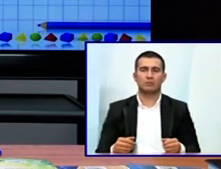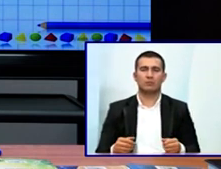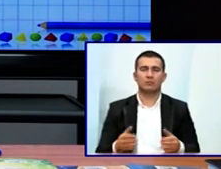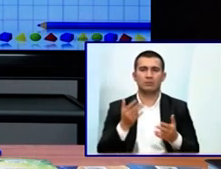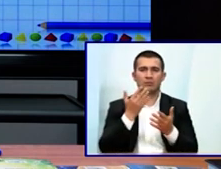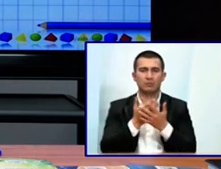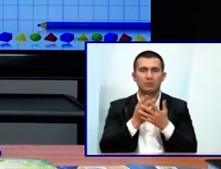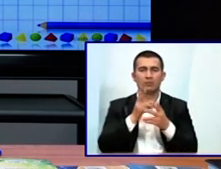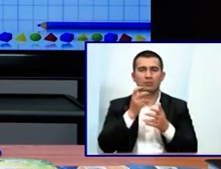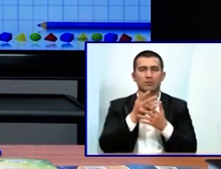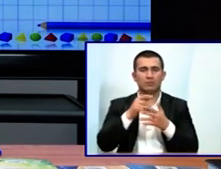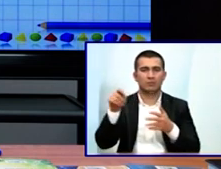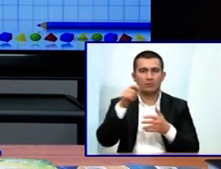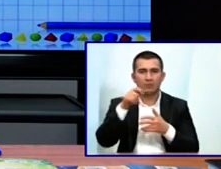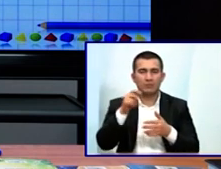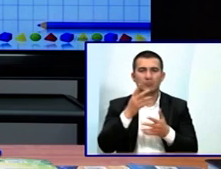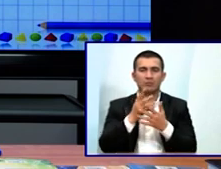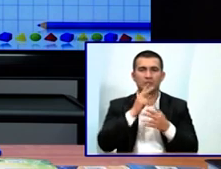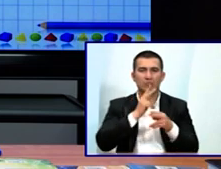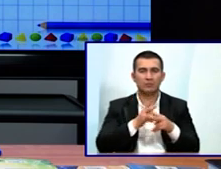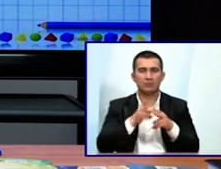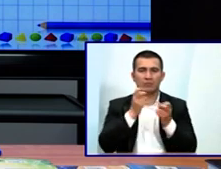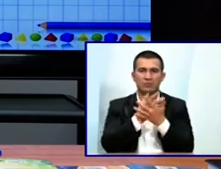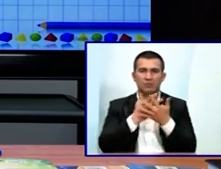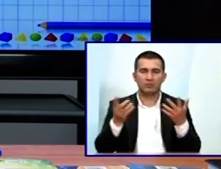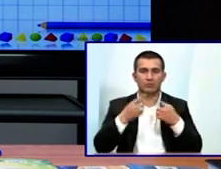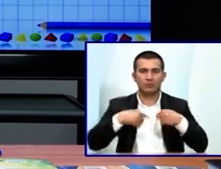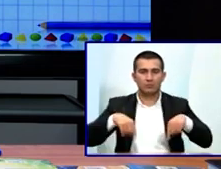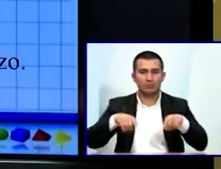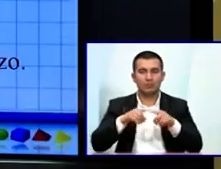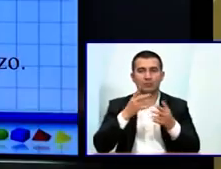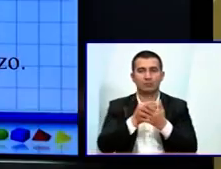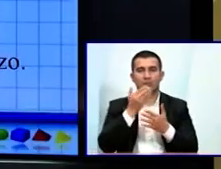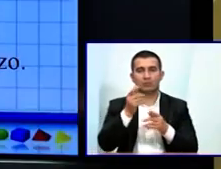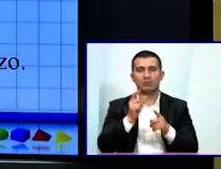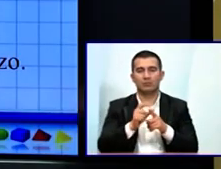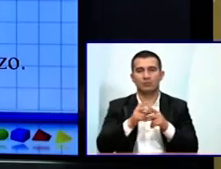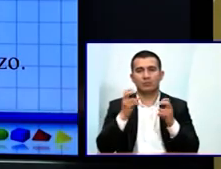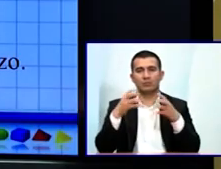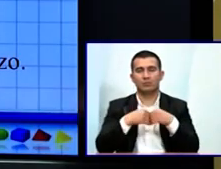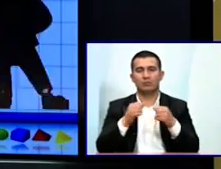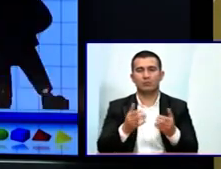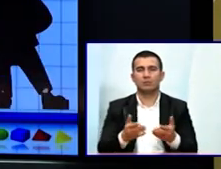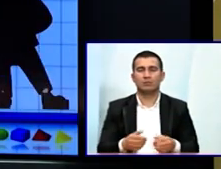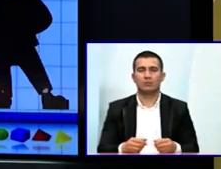qotishmadagi turli metallar ulushini tavsiflovchi doiraviy diagrammalar va hokazolar.